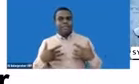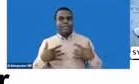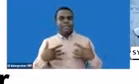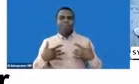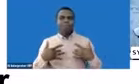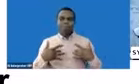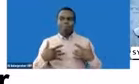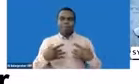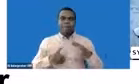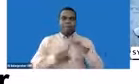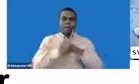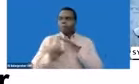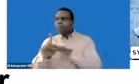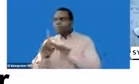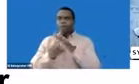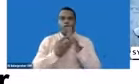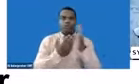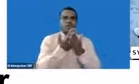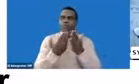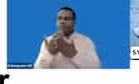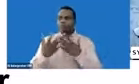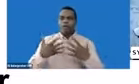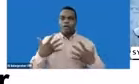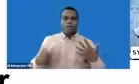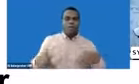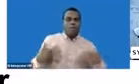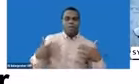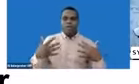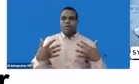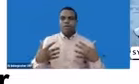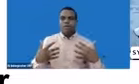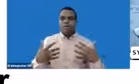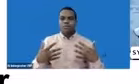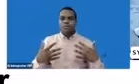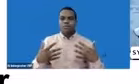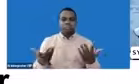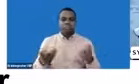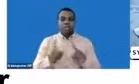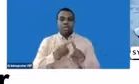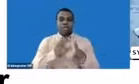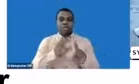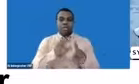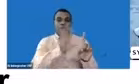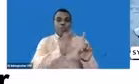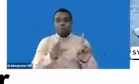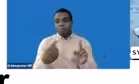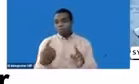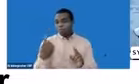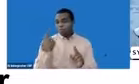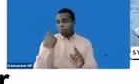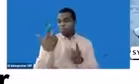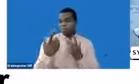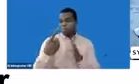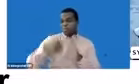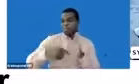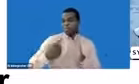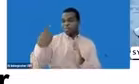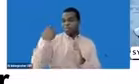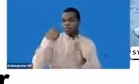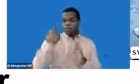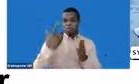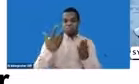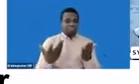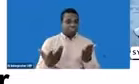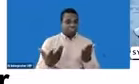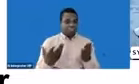a handful of new languages, including small languages in the north of Europe. So we are now also doing very good auto captions,